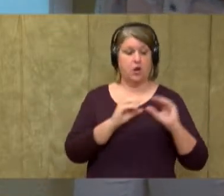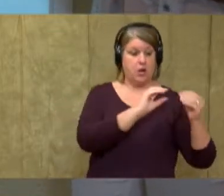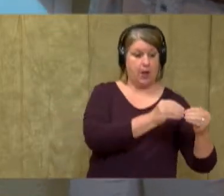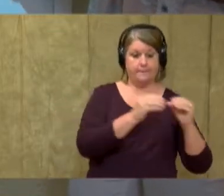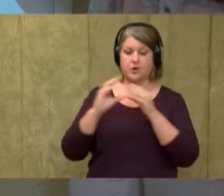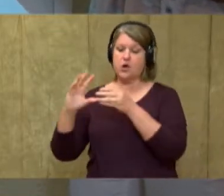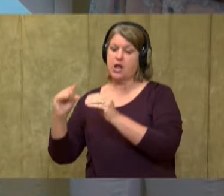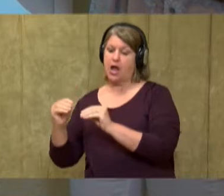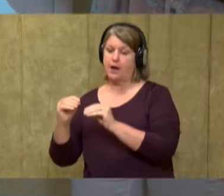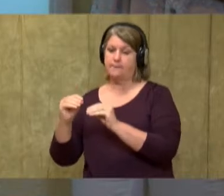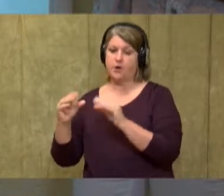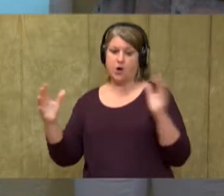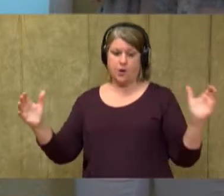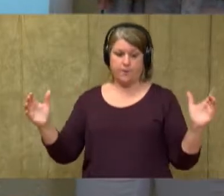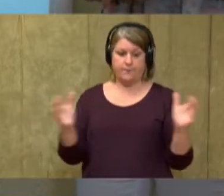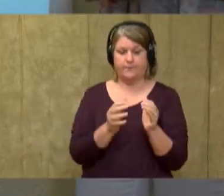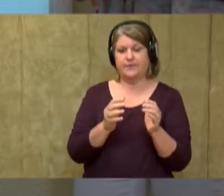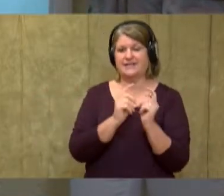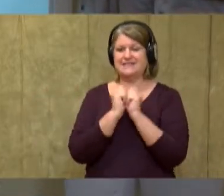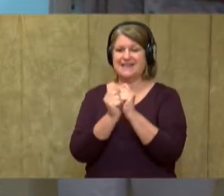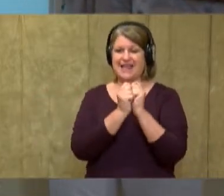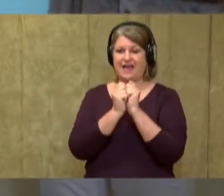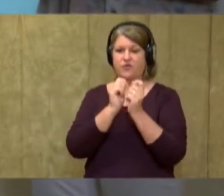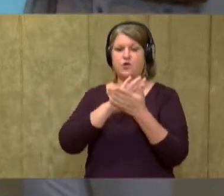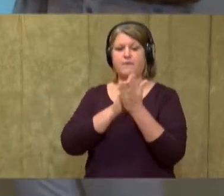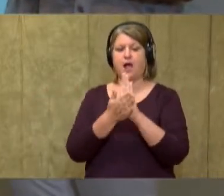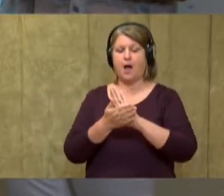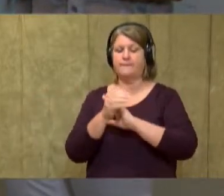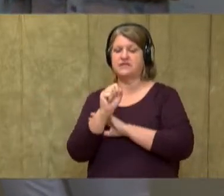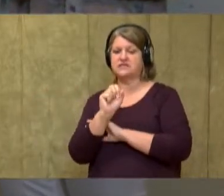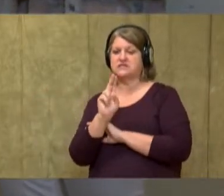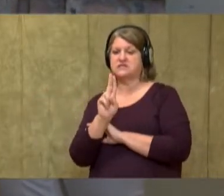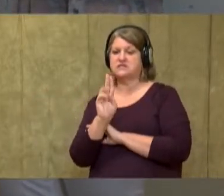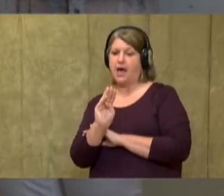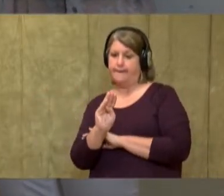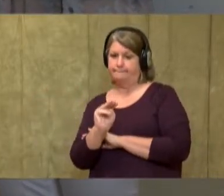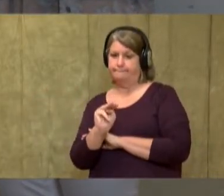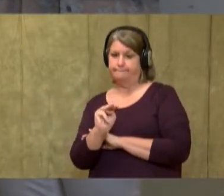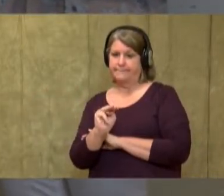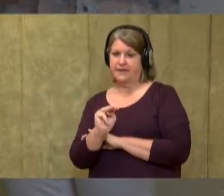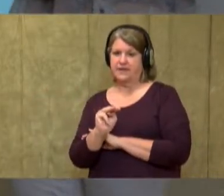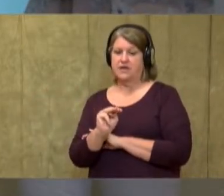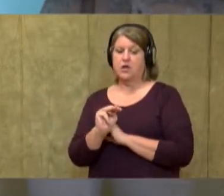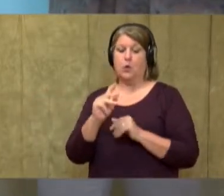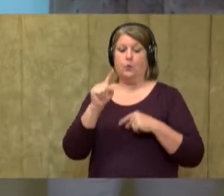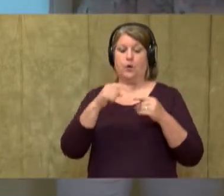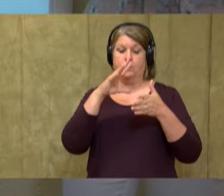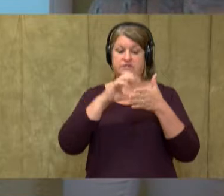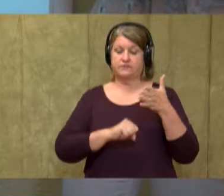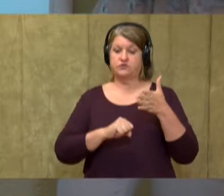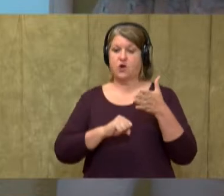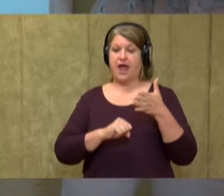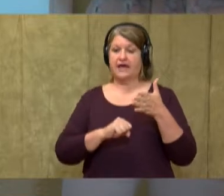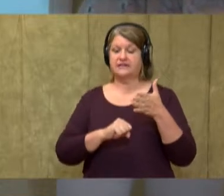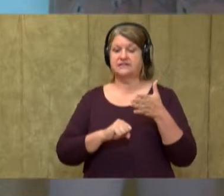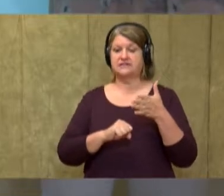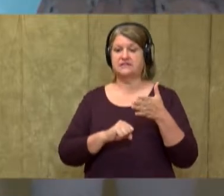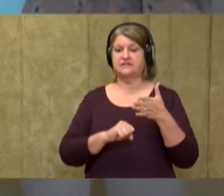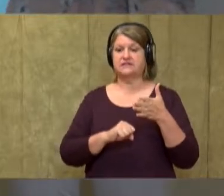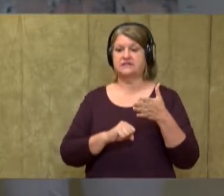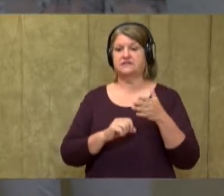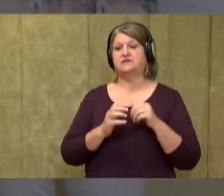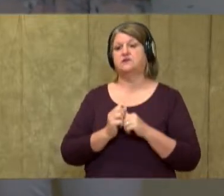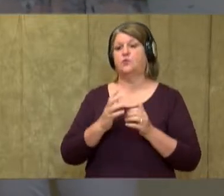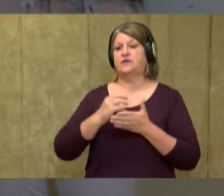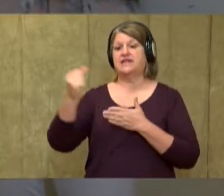together for the sum. All right, when we subtract, we take away from a group or number for